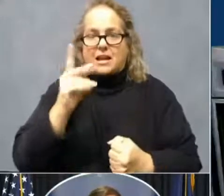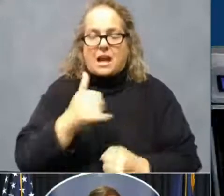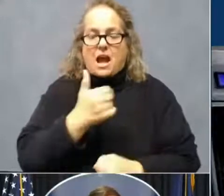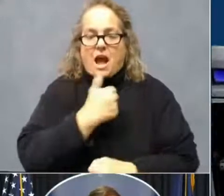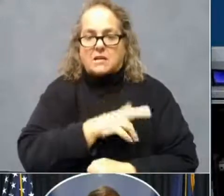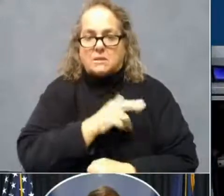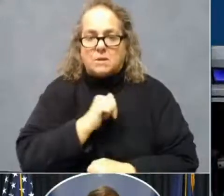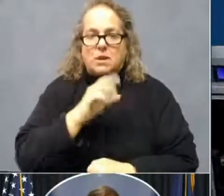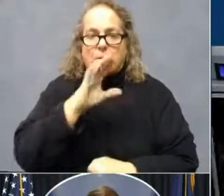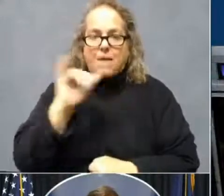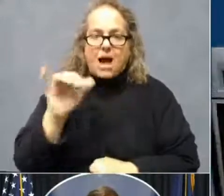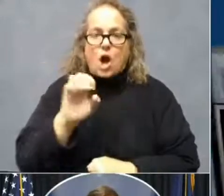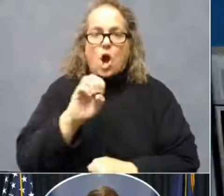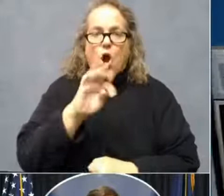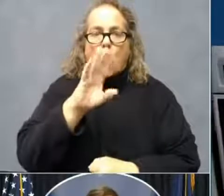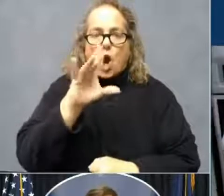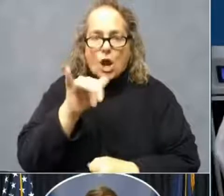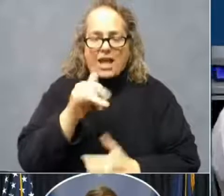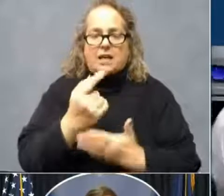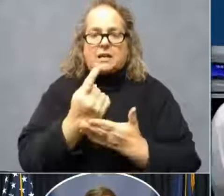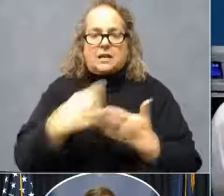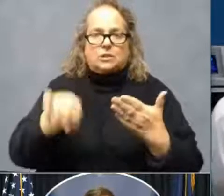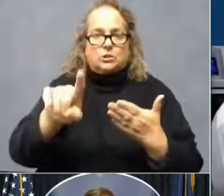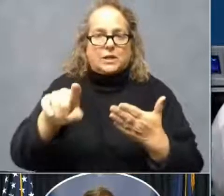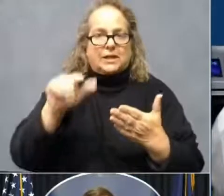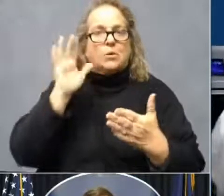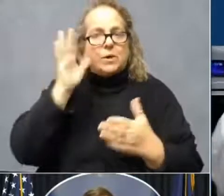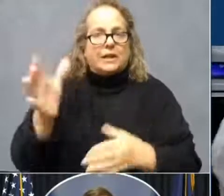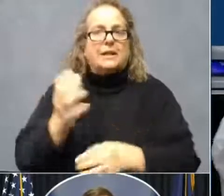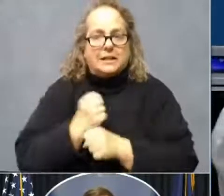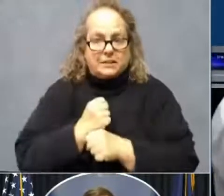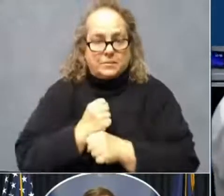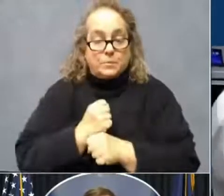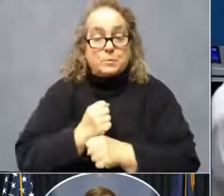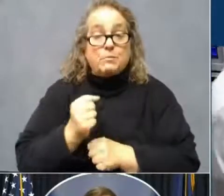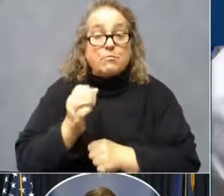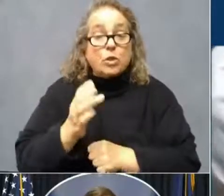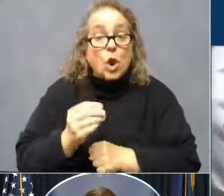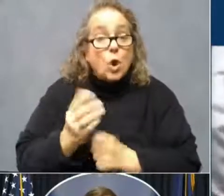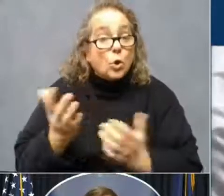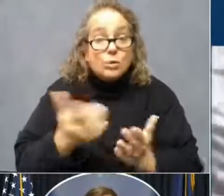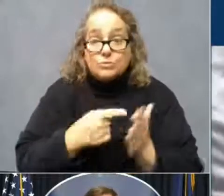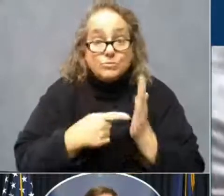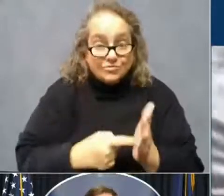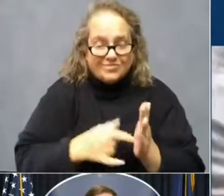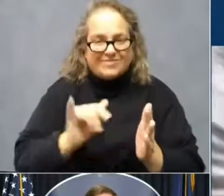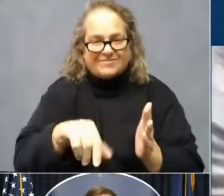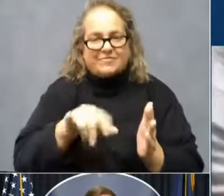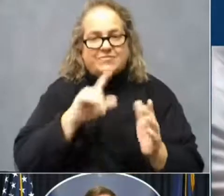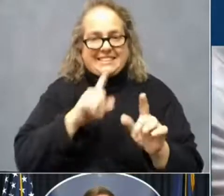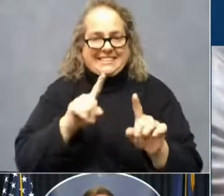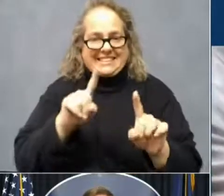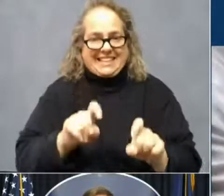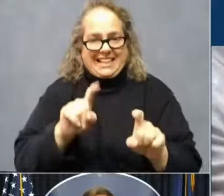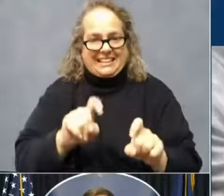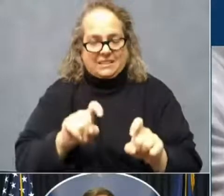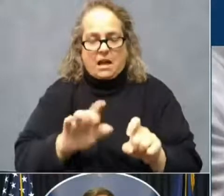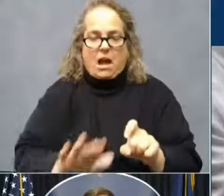early next week. So this shows you, again, this was a test done around the